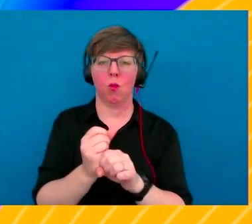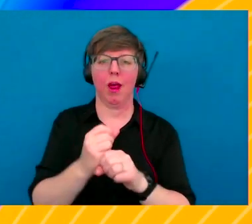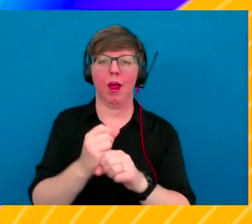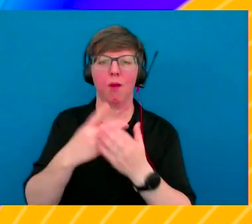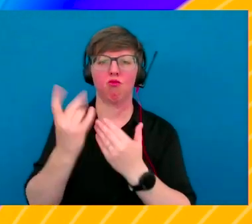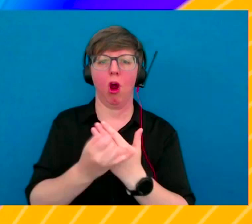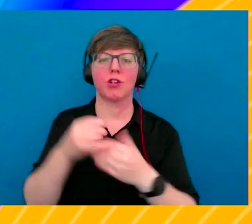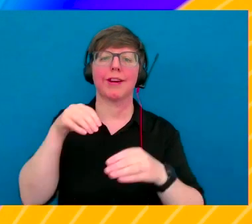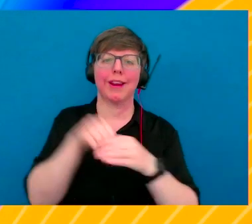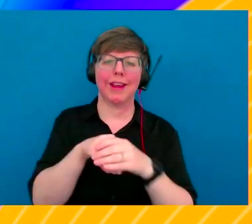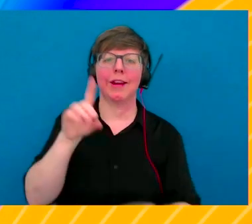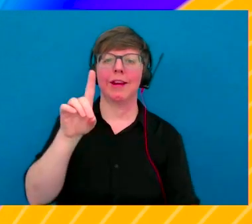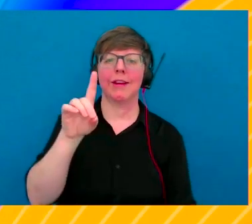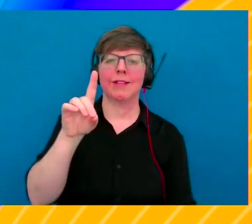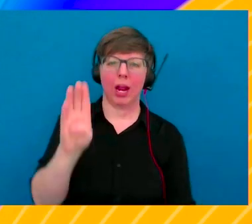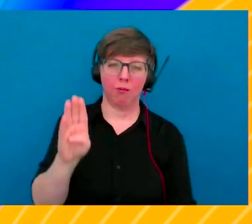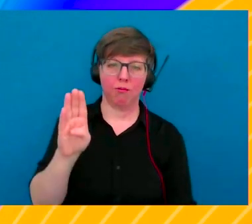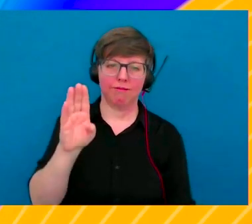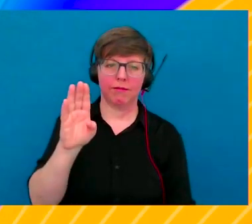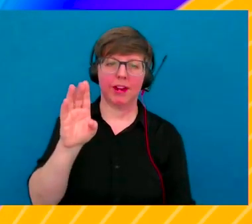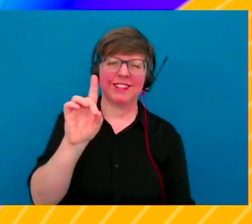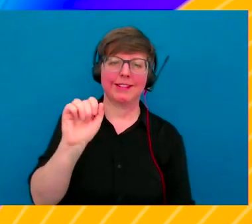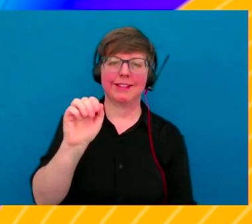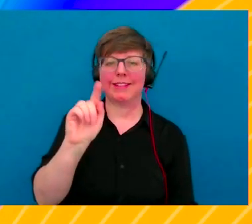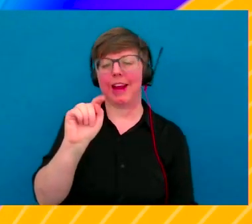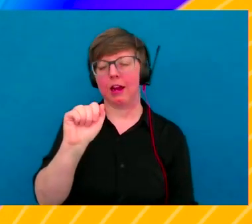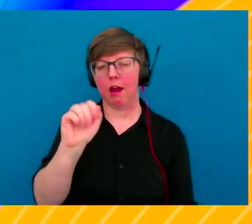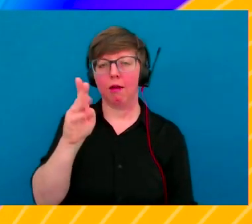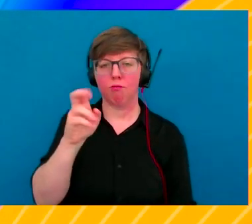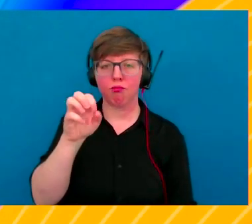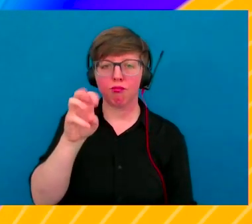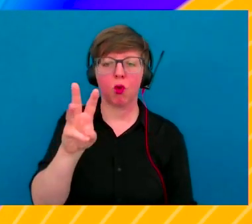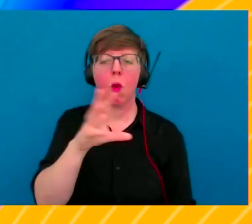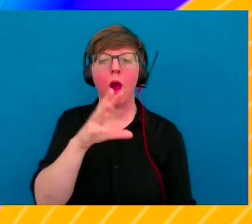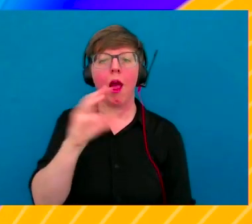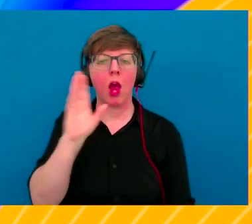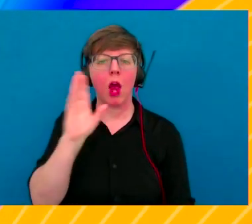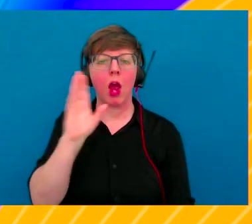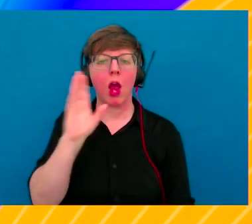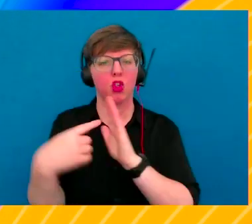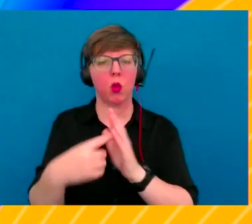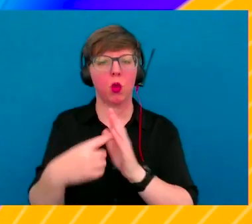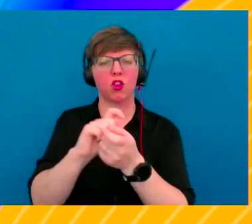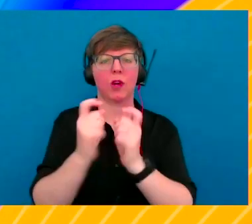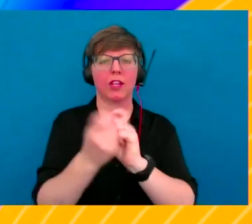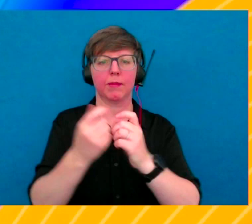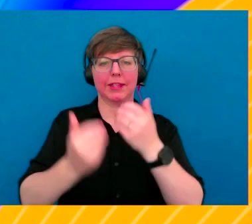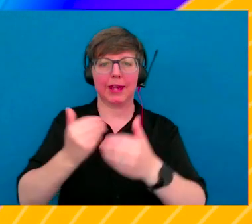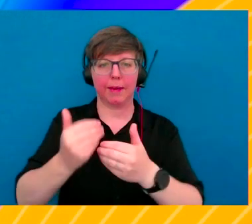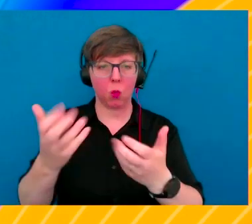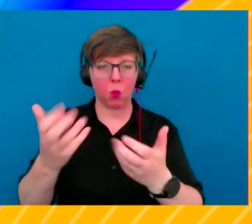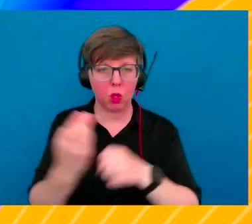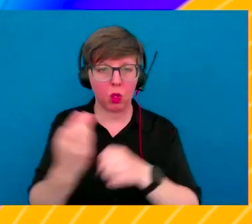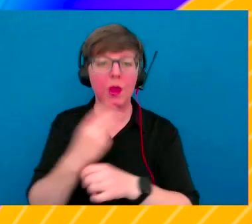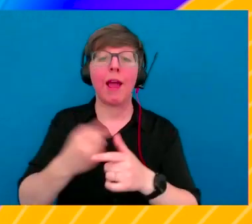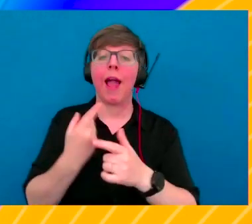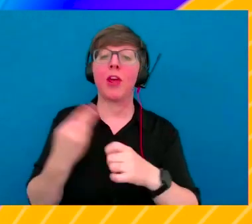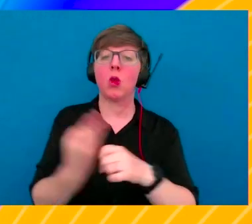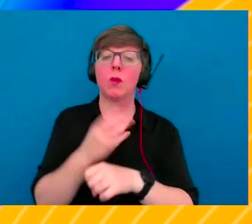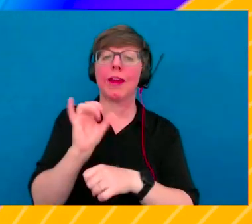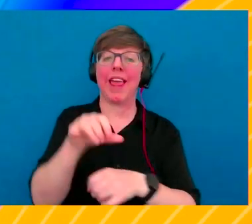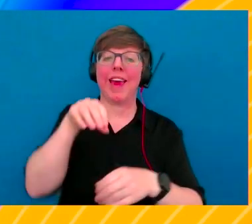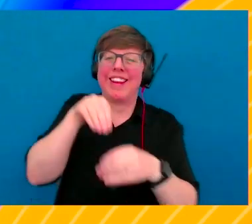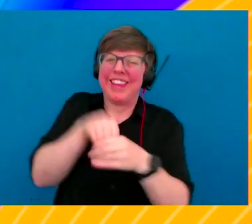creating then a recipe that defines the transformation steps that you want to use, and then using that in Glue Studio. So let's